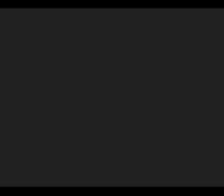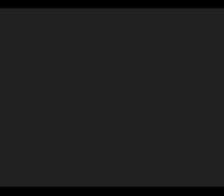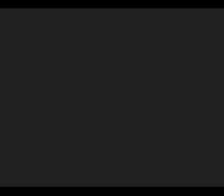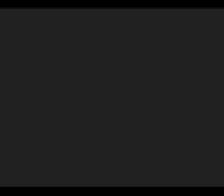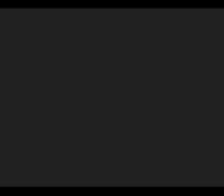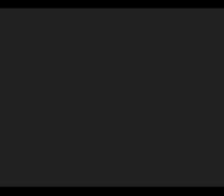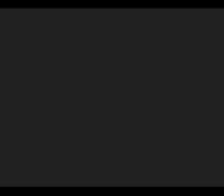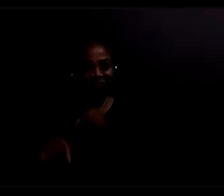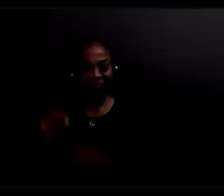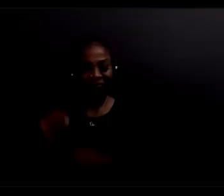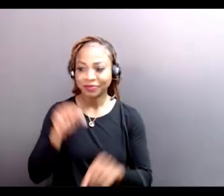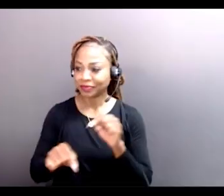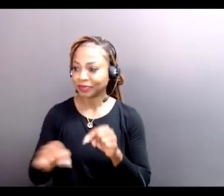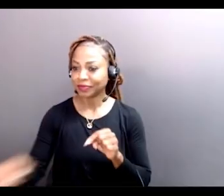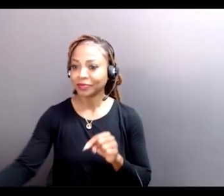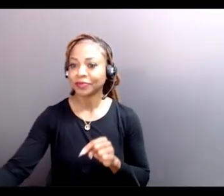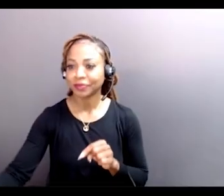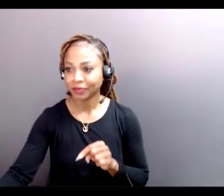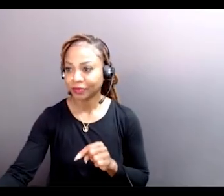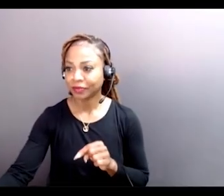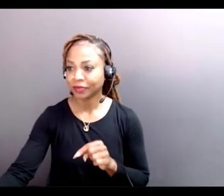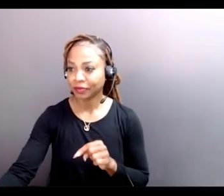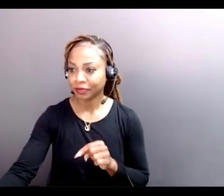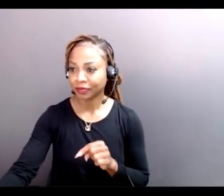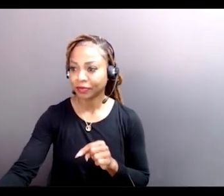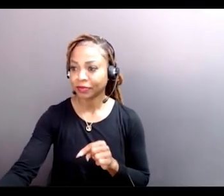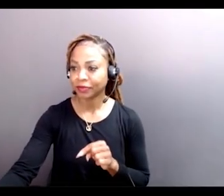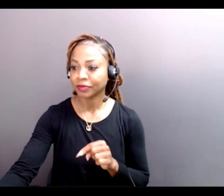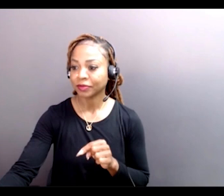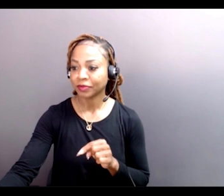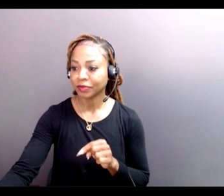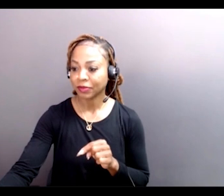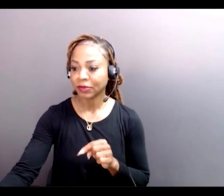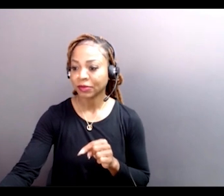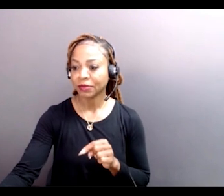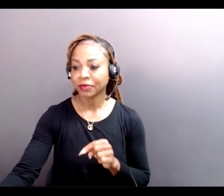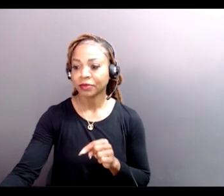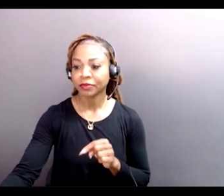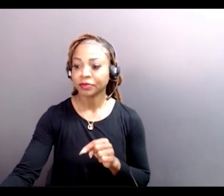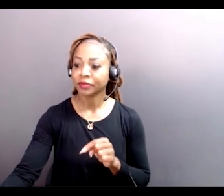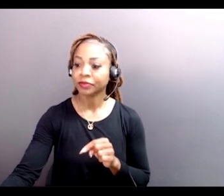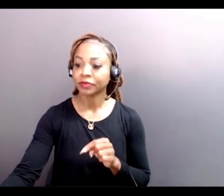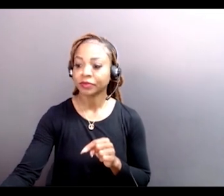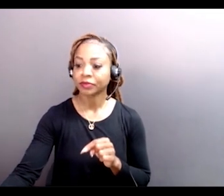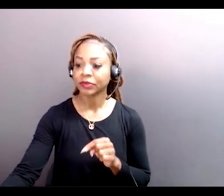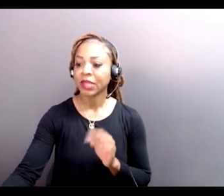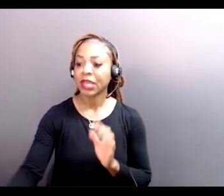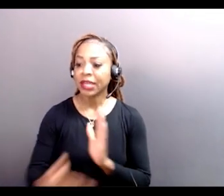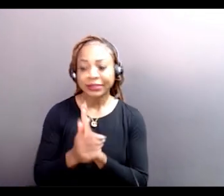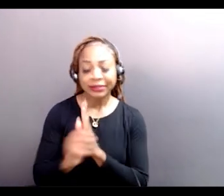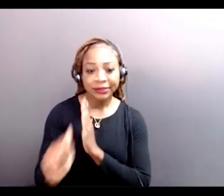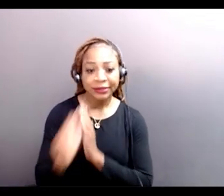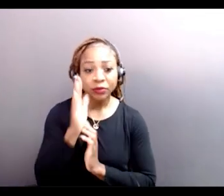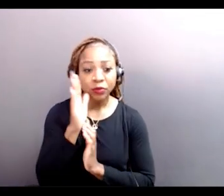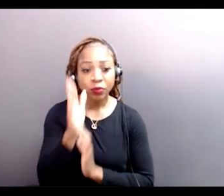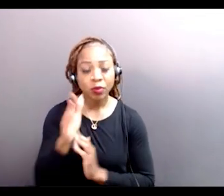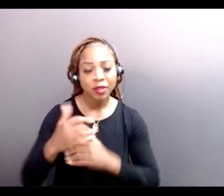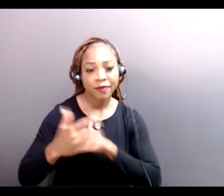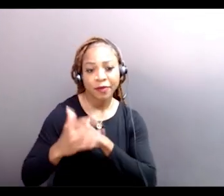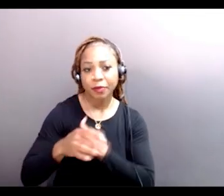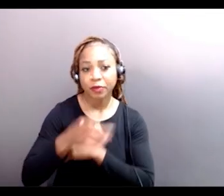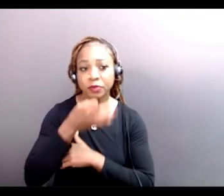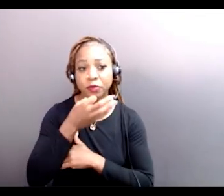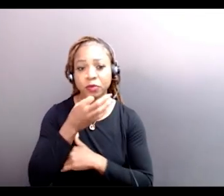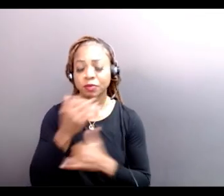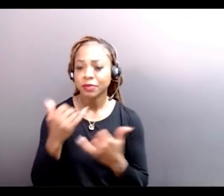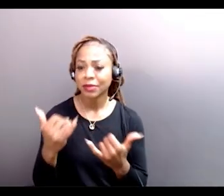circle back. Our competencies are done. They will be available. You'll have them in the slides, but they will be available separately shortly. And now we'll